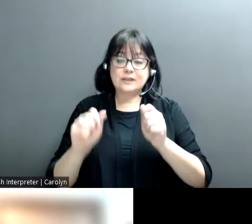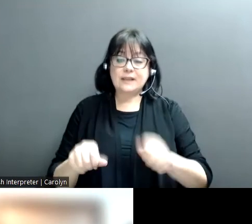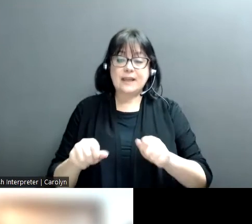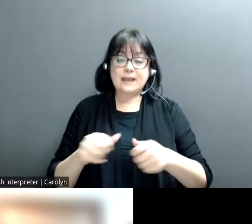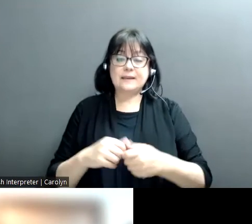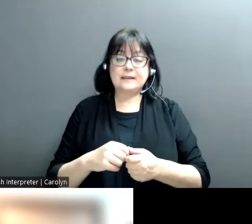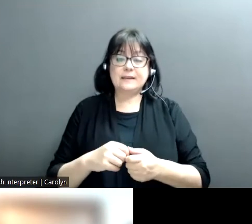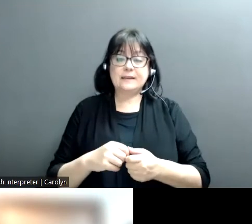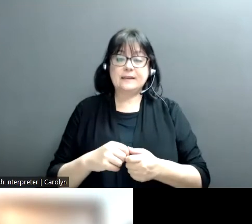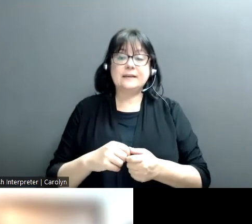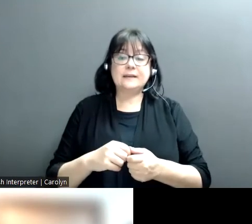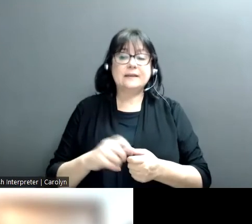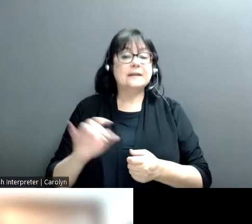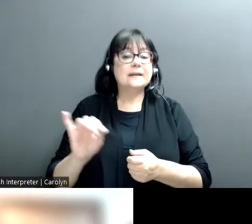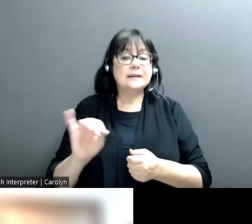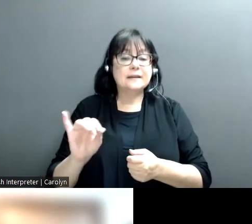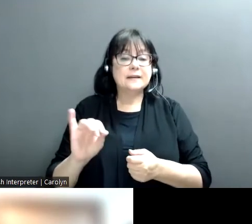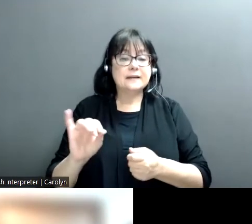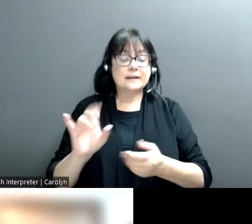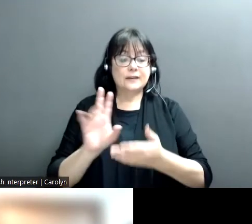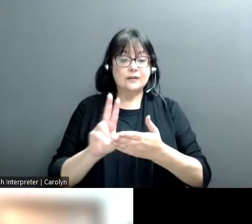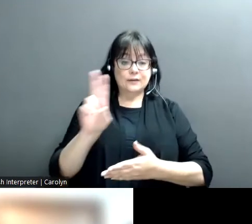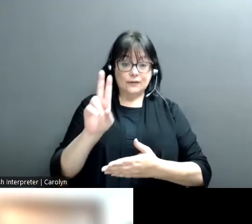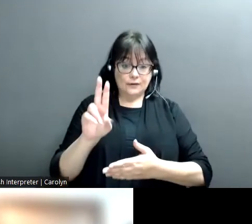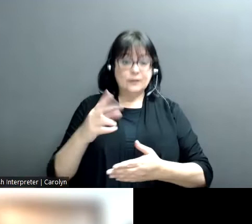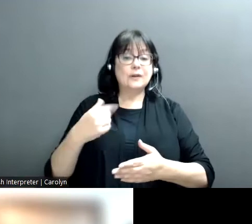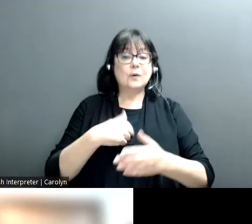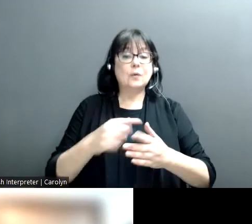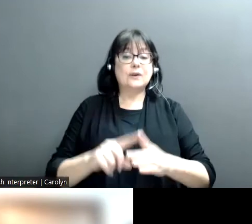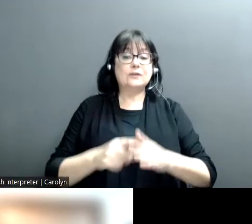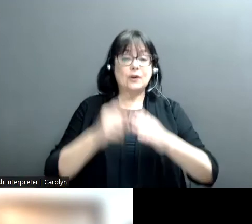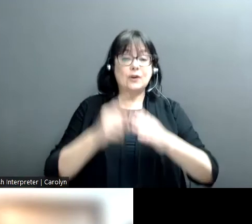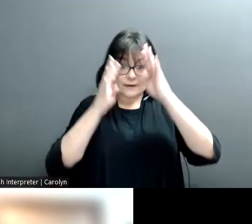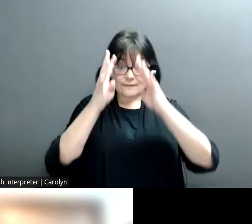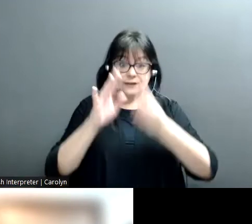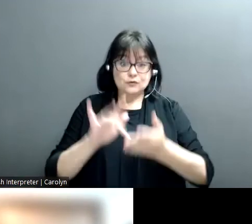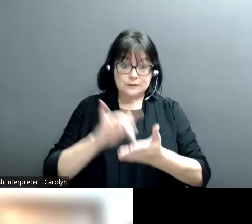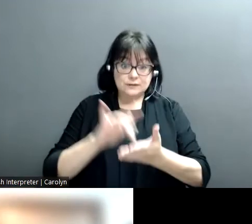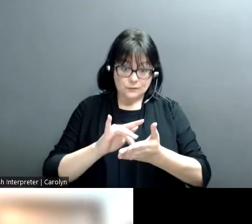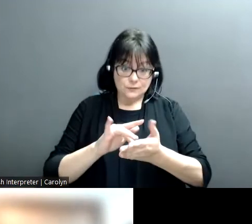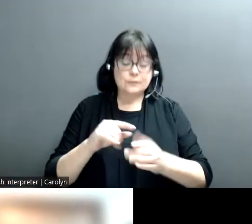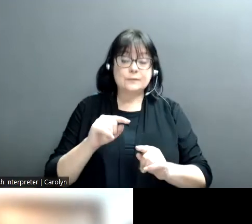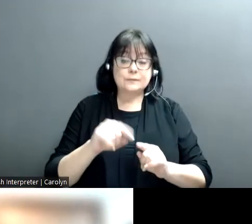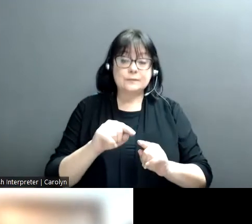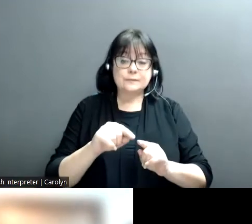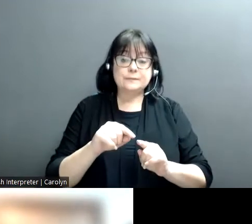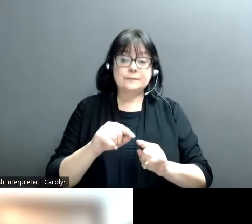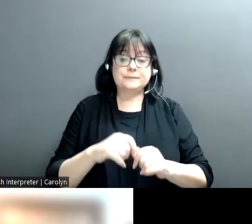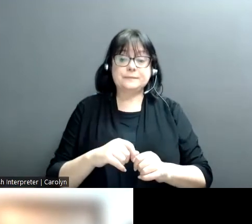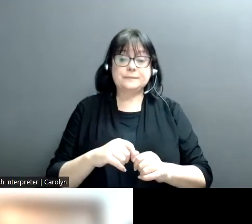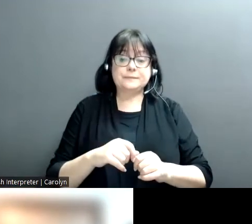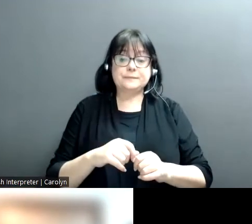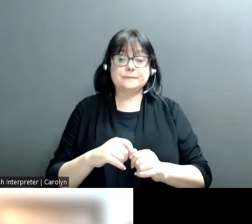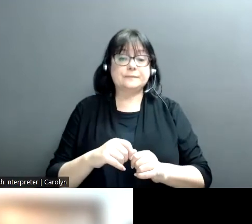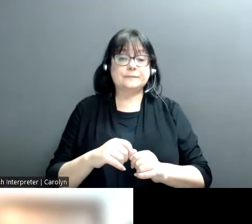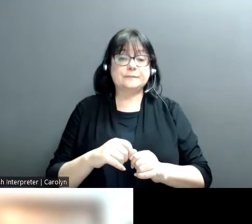at University of Exeter. We developed from there, from the Innovation Centre, from a project to look into how people who were autistic